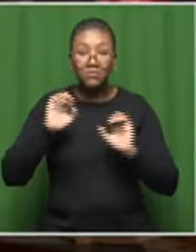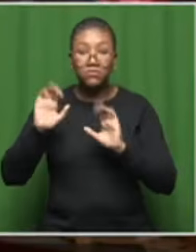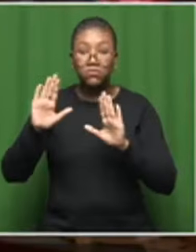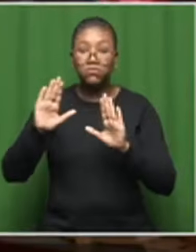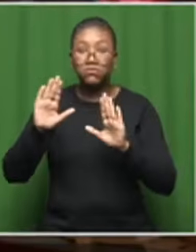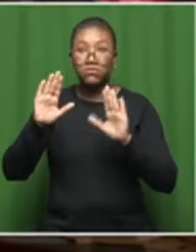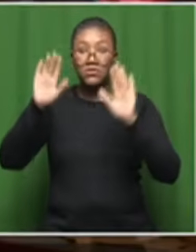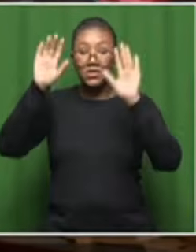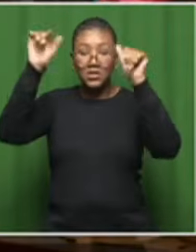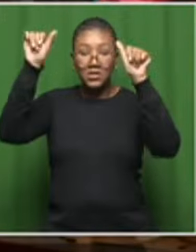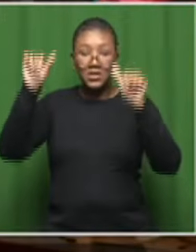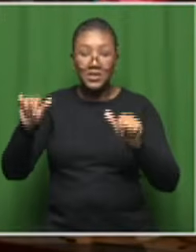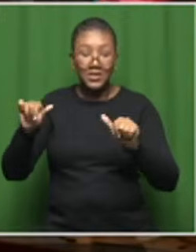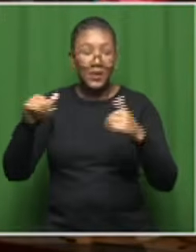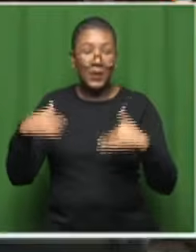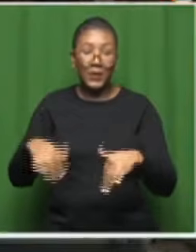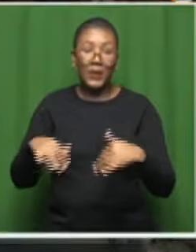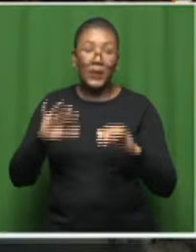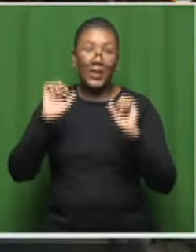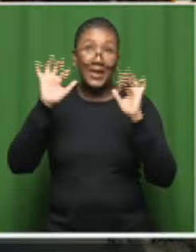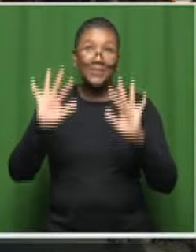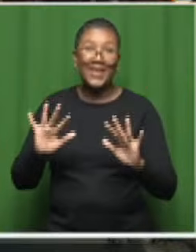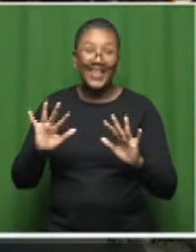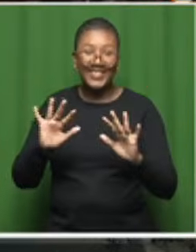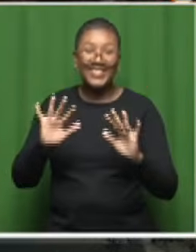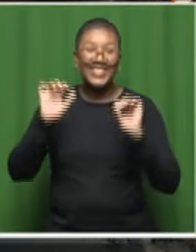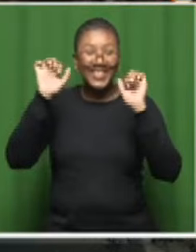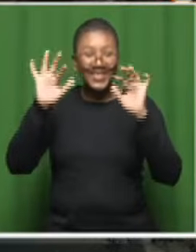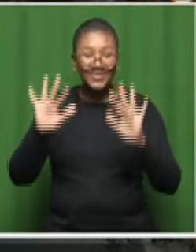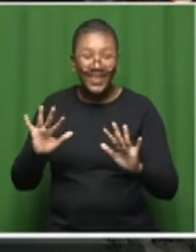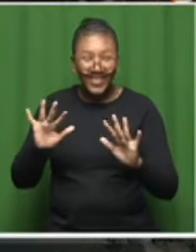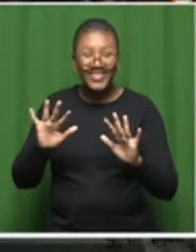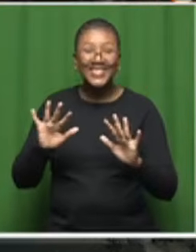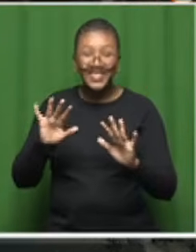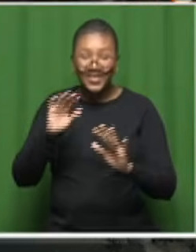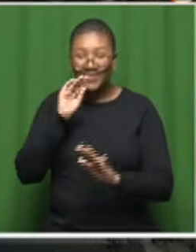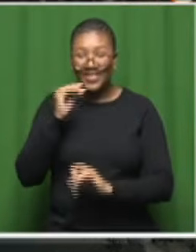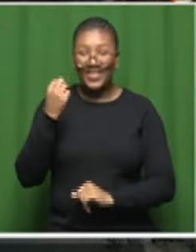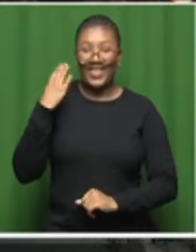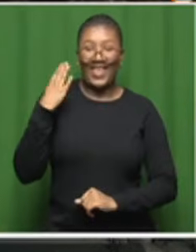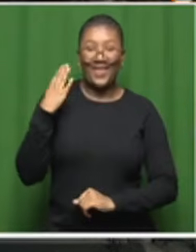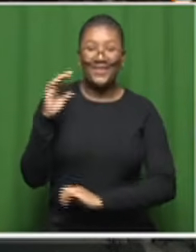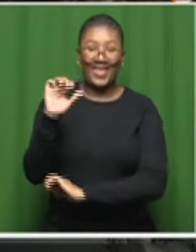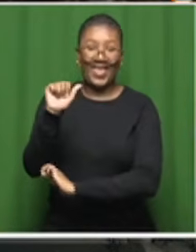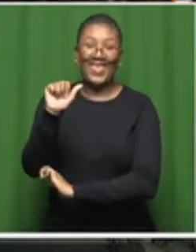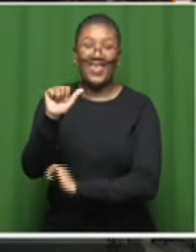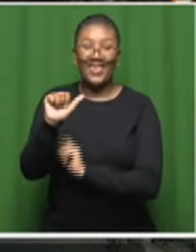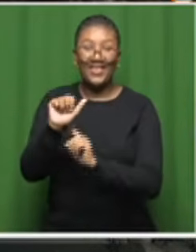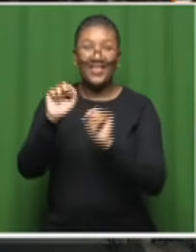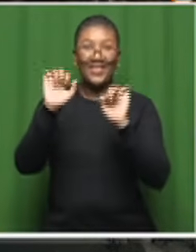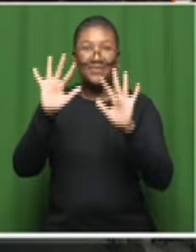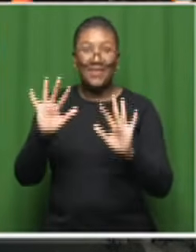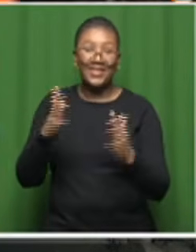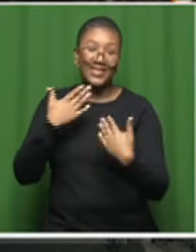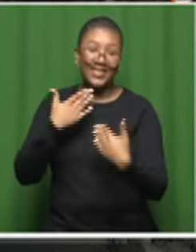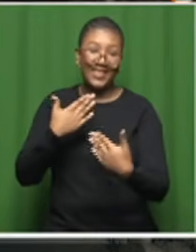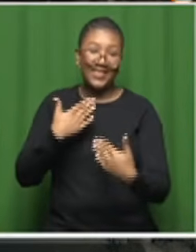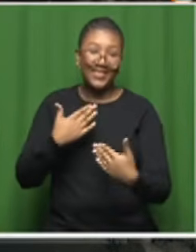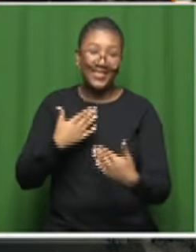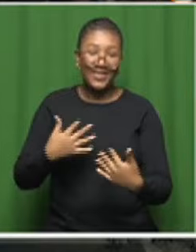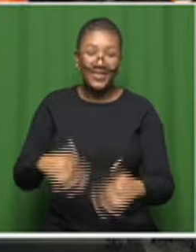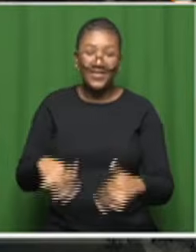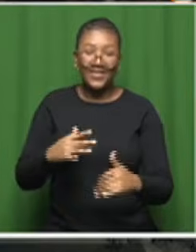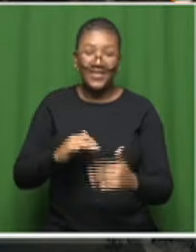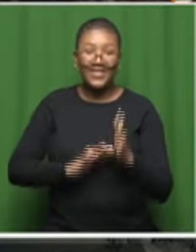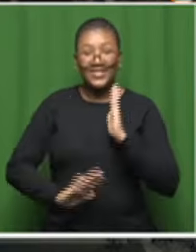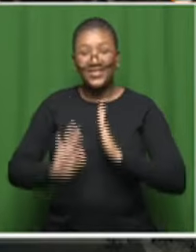space, amazing. I loved it. Amazing with the capital A, capital letters. Lazarina, thank you for chatting to us, and thank you for sharing